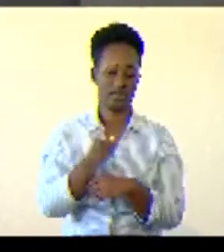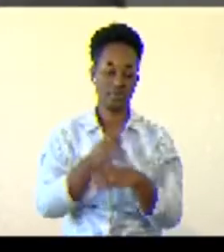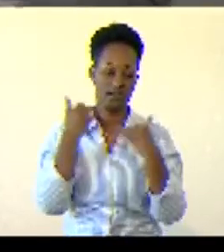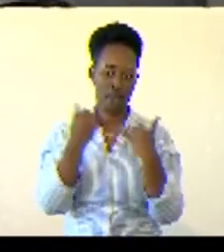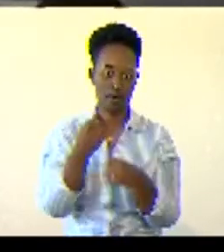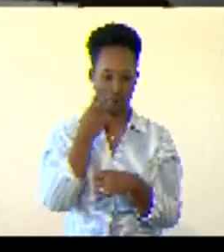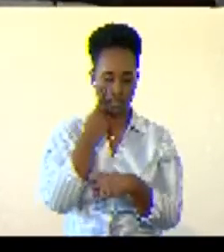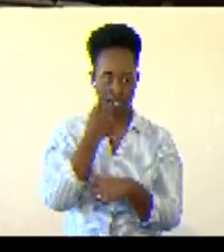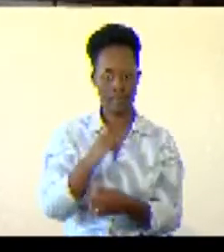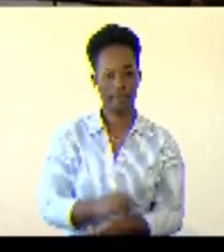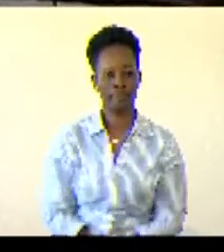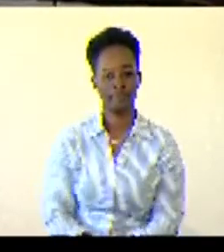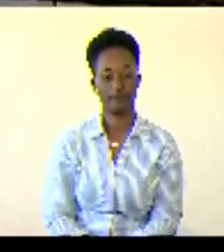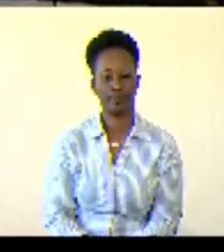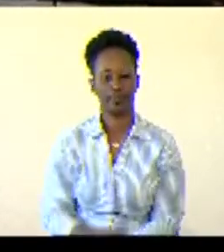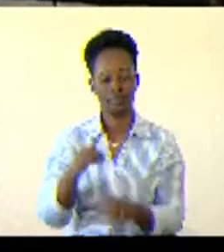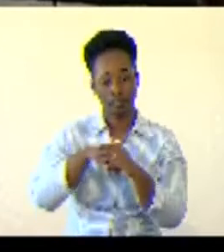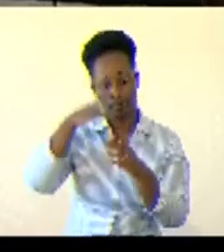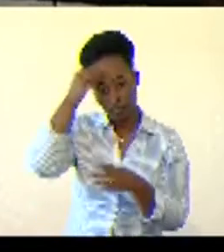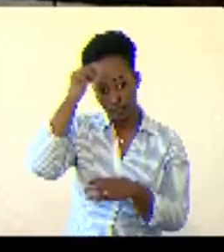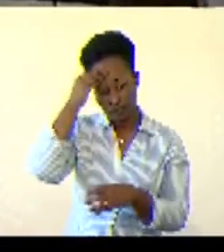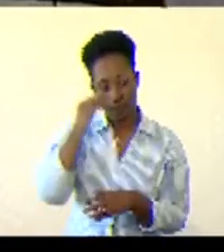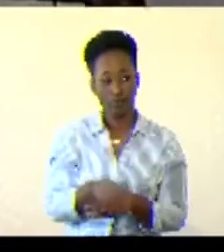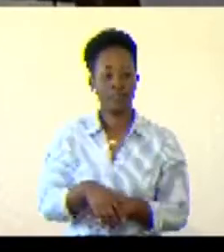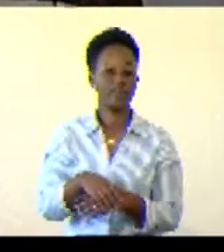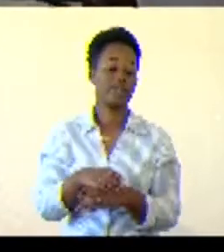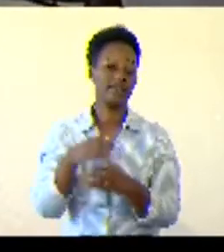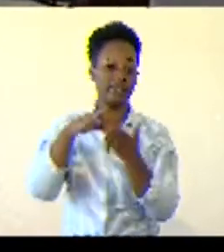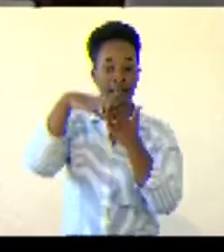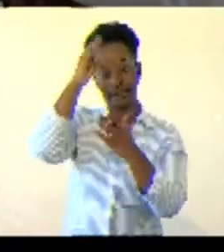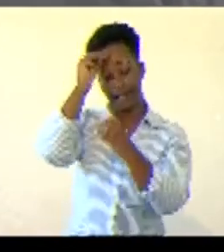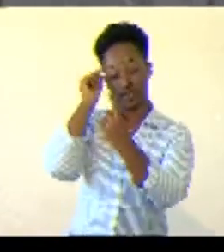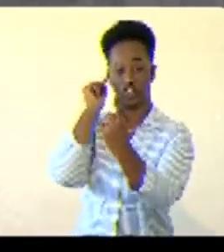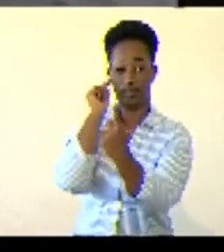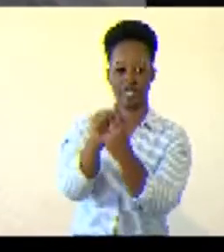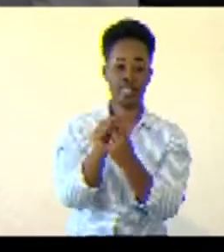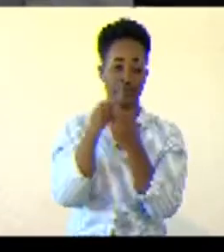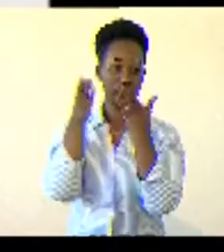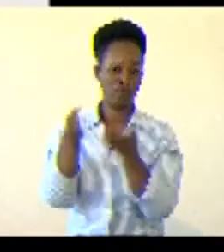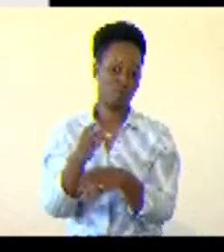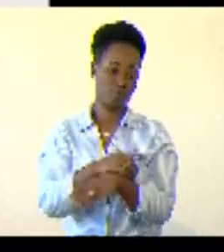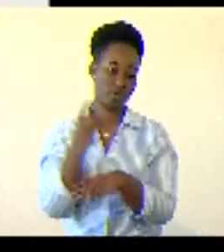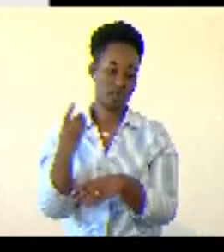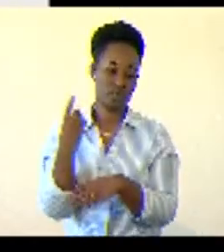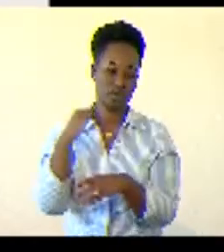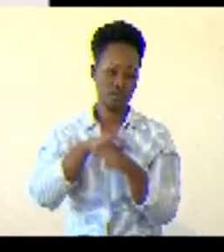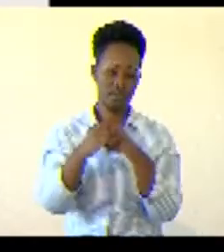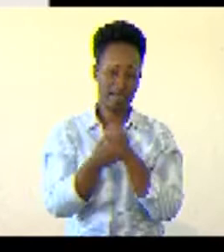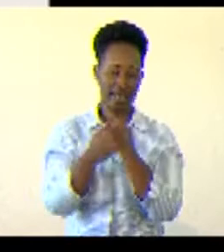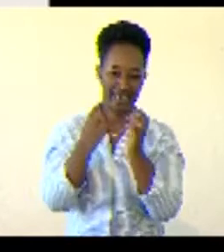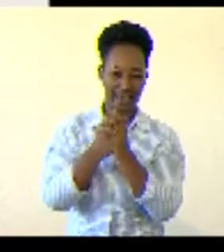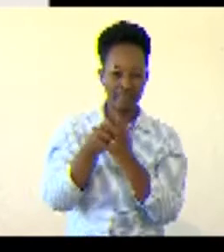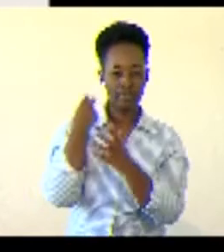go through the lesson. The running objective of that lesson of today is to make a